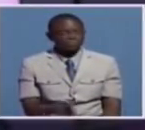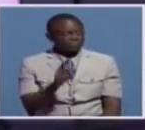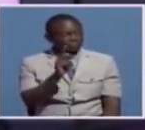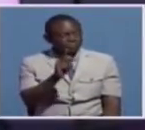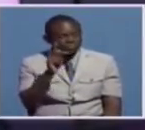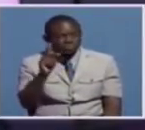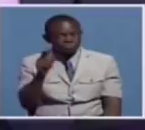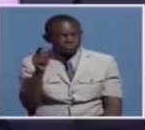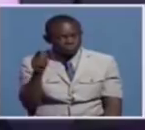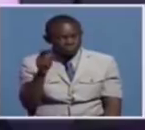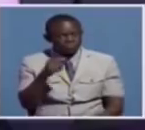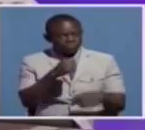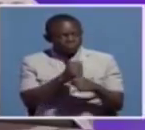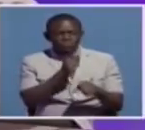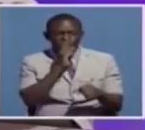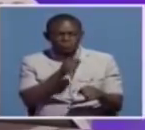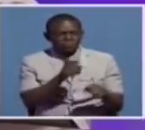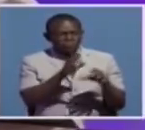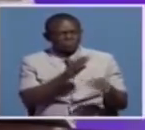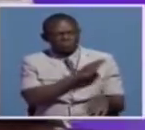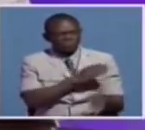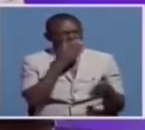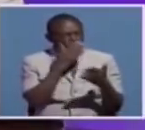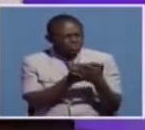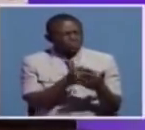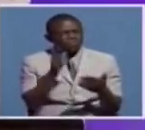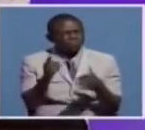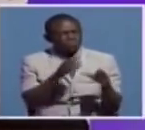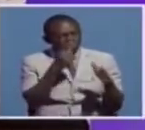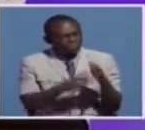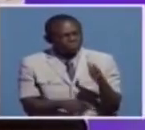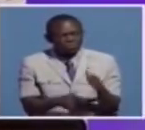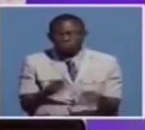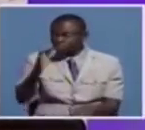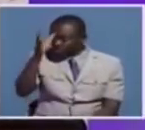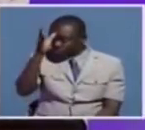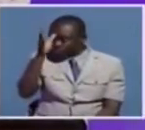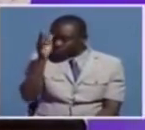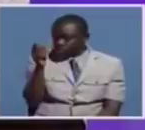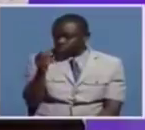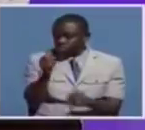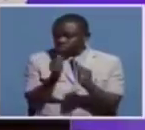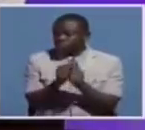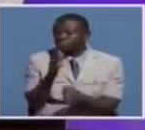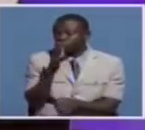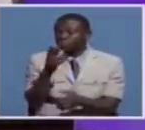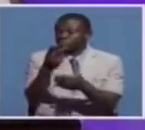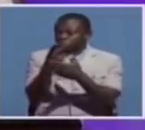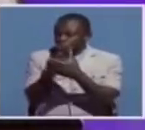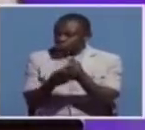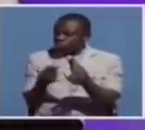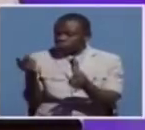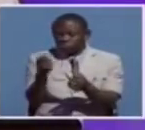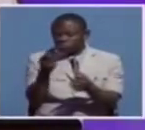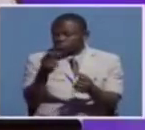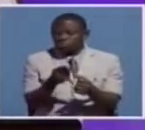disciplined? He was the disciplinarian. My mother was the disciplinarian. So both of them were with the same ilk.